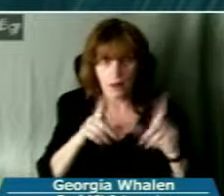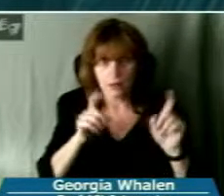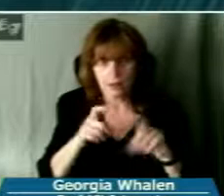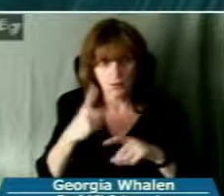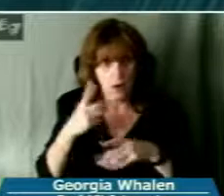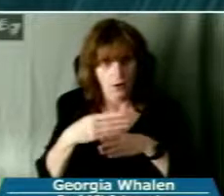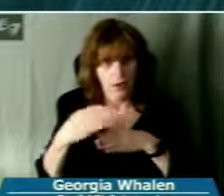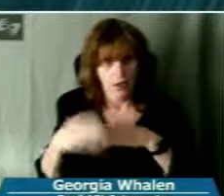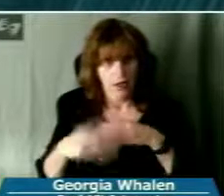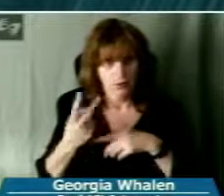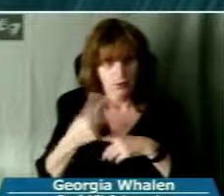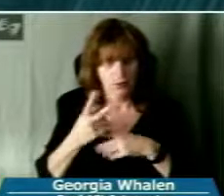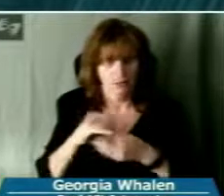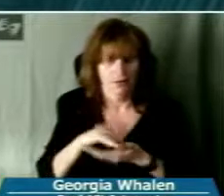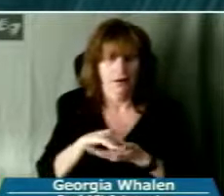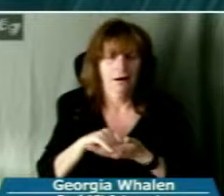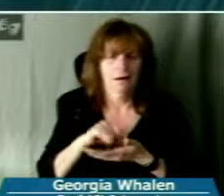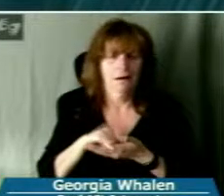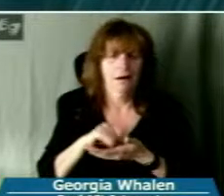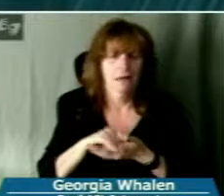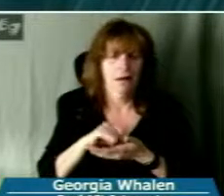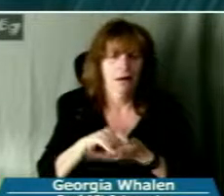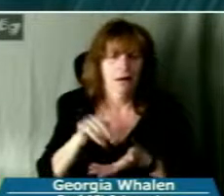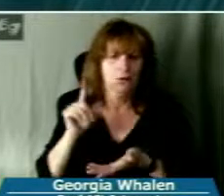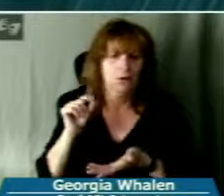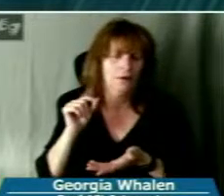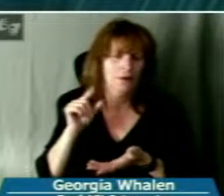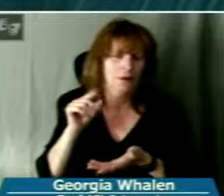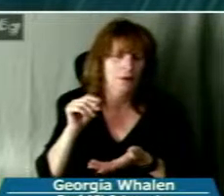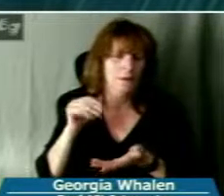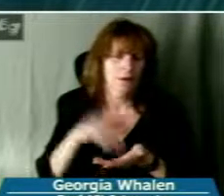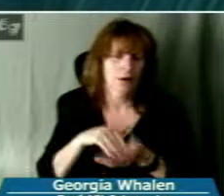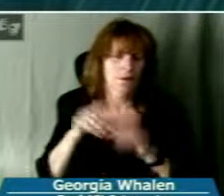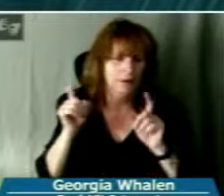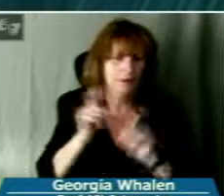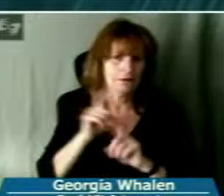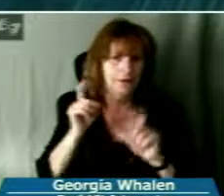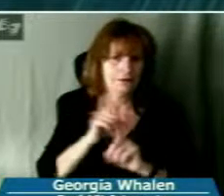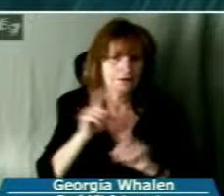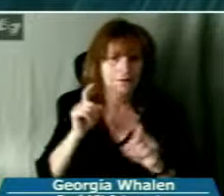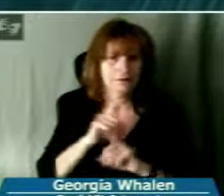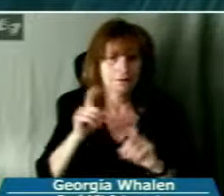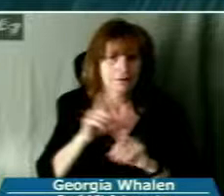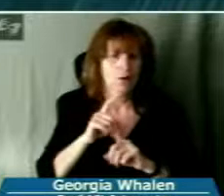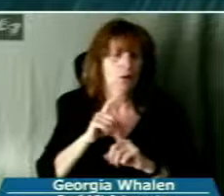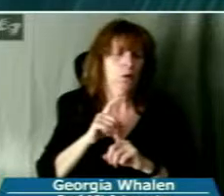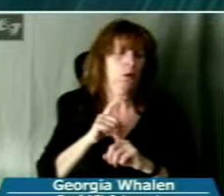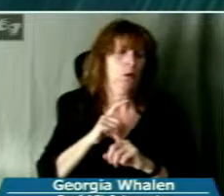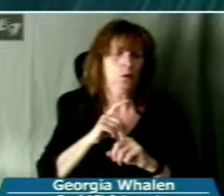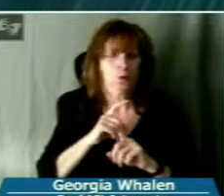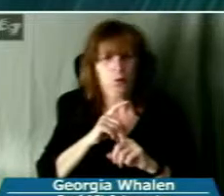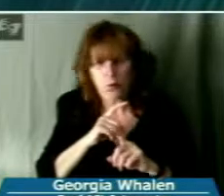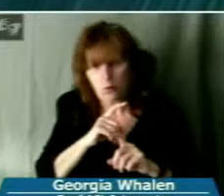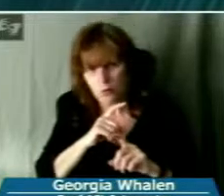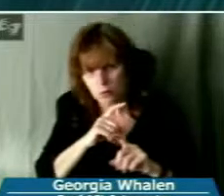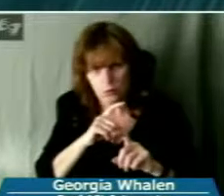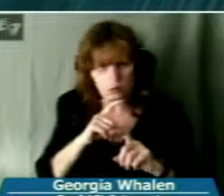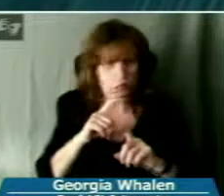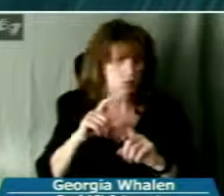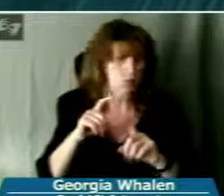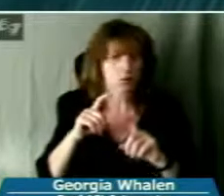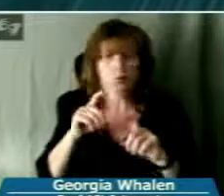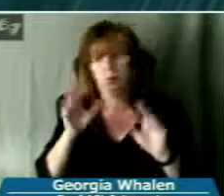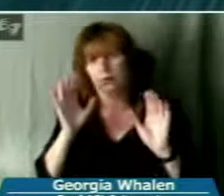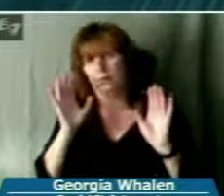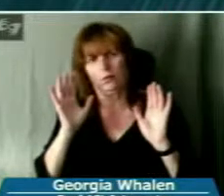scope and scale. We had 20,000 test results, just to put it in. And as my director of operations, Michelle Baird, said, that's essentially work that we would handle in